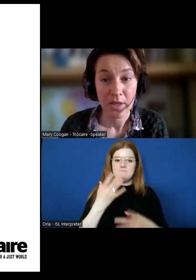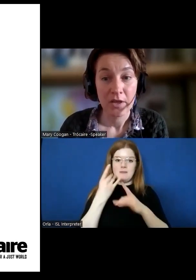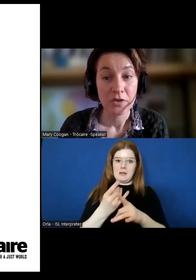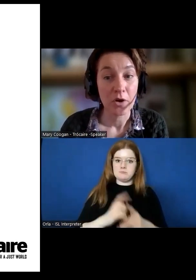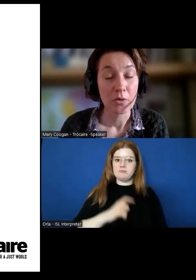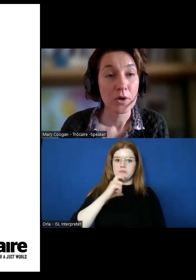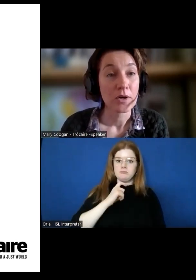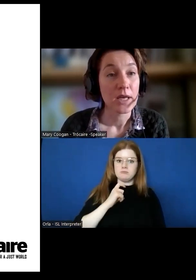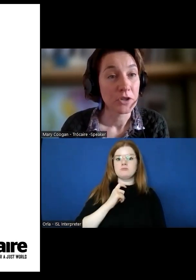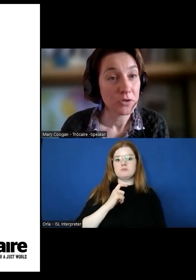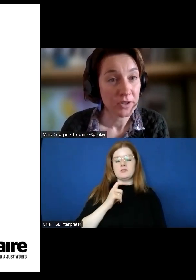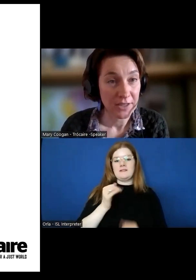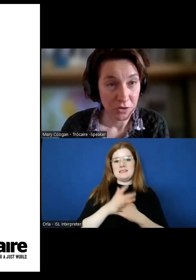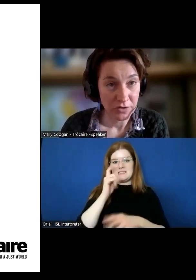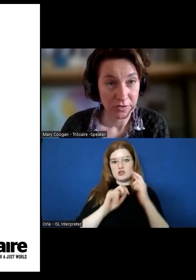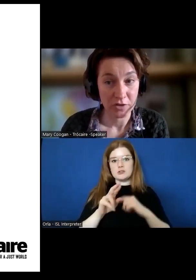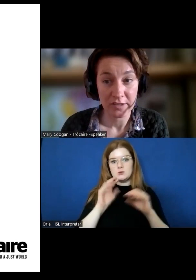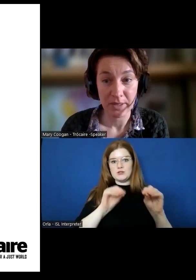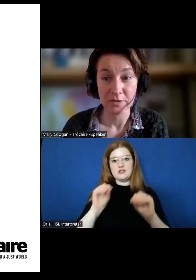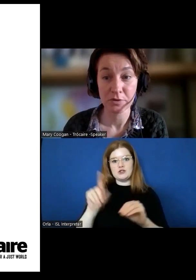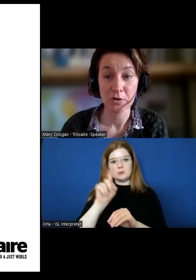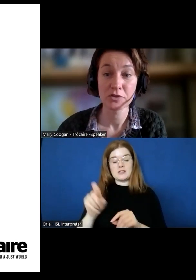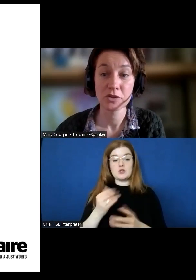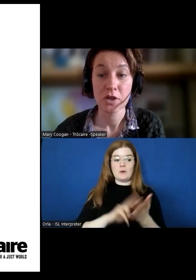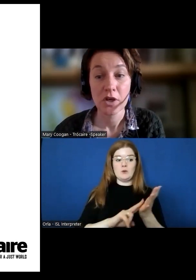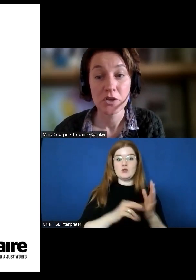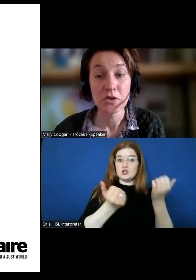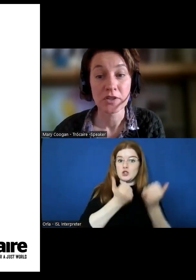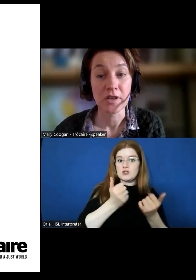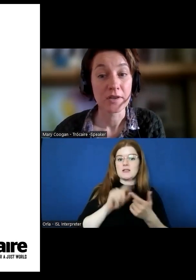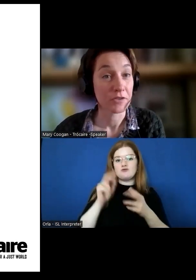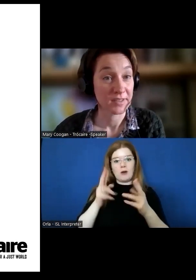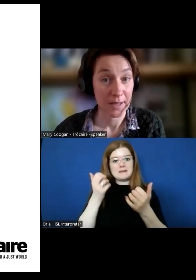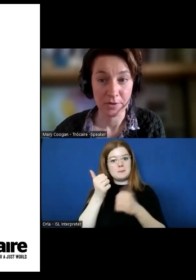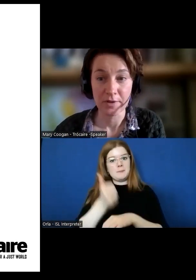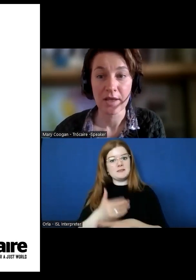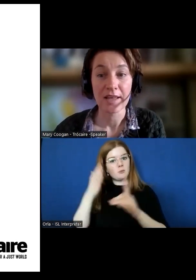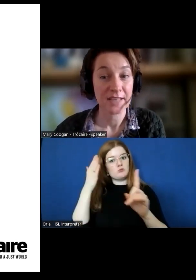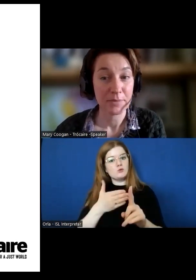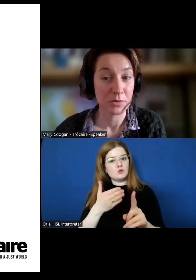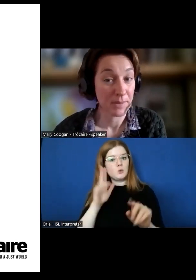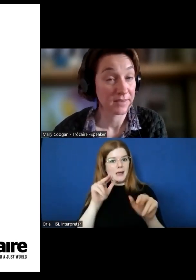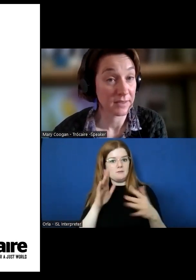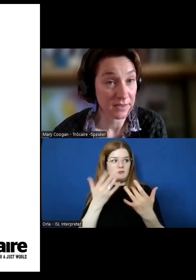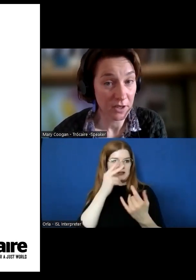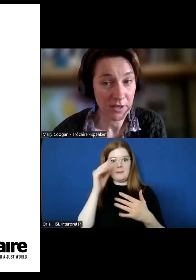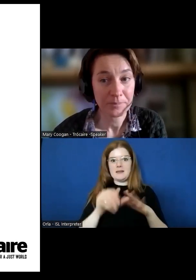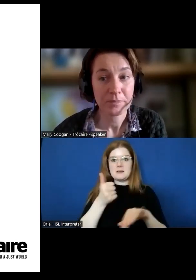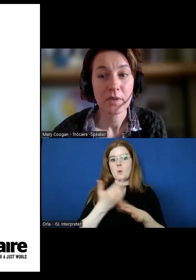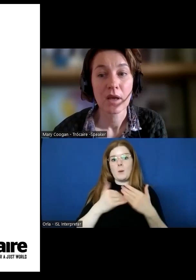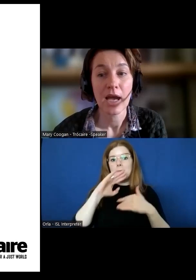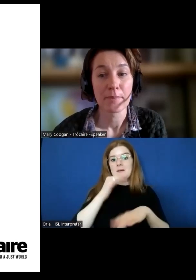confidence. So in using that justice and rights-based approach, you can, for example, establish what basic needs